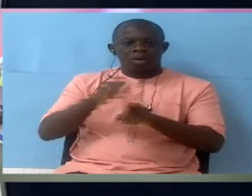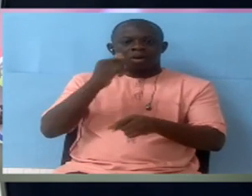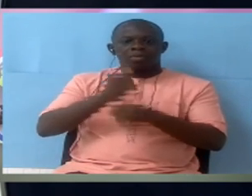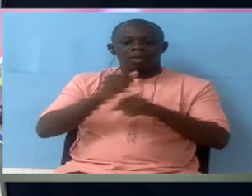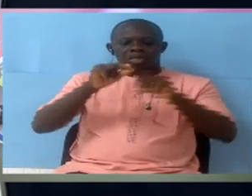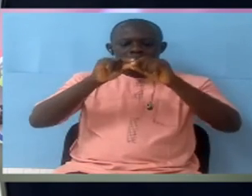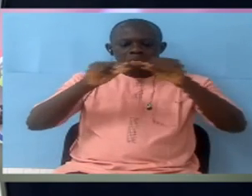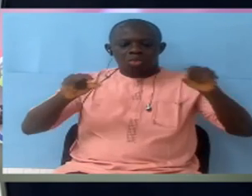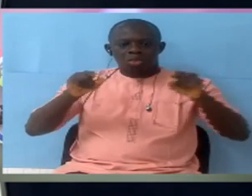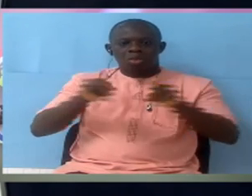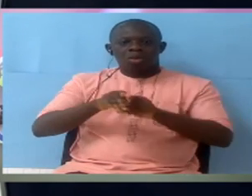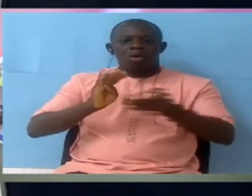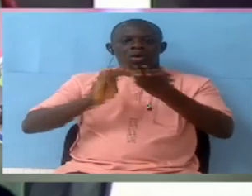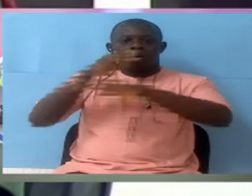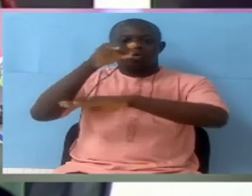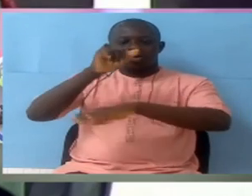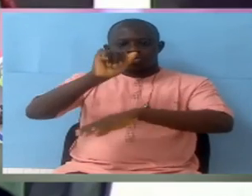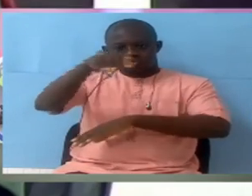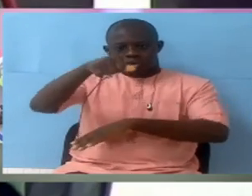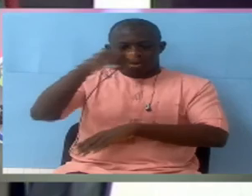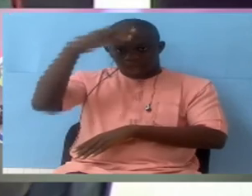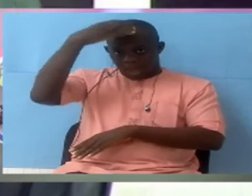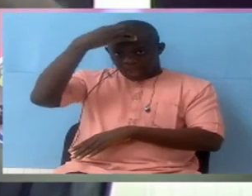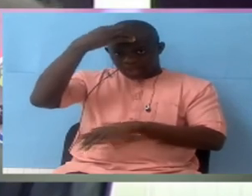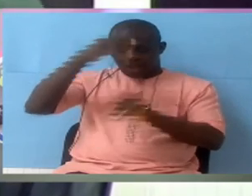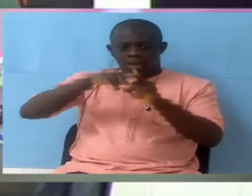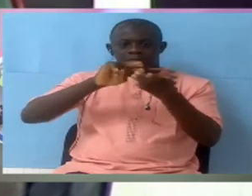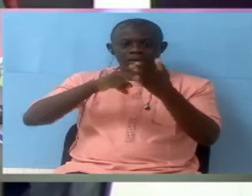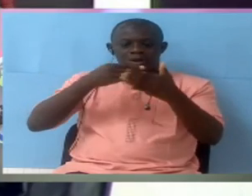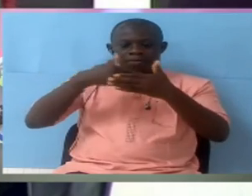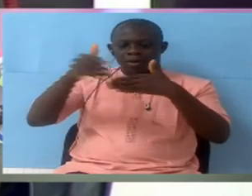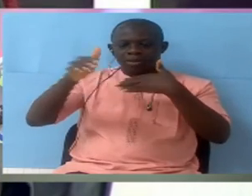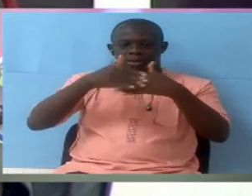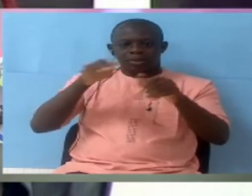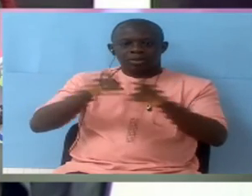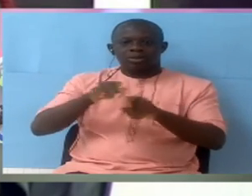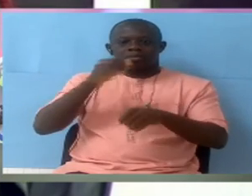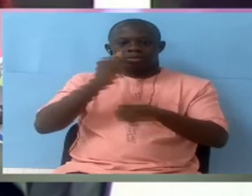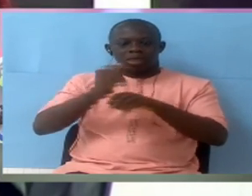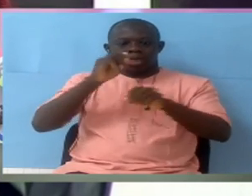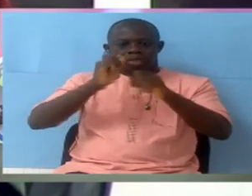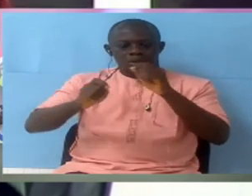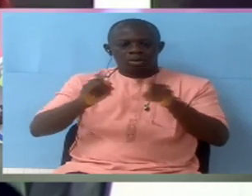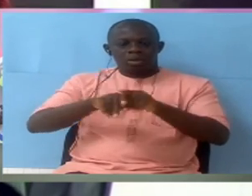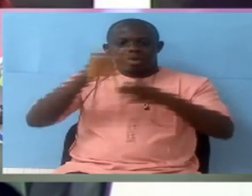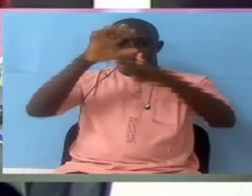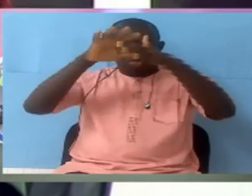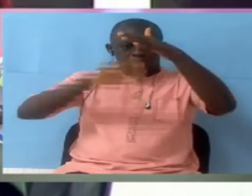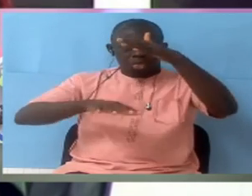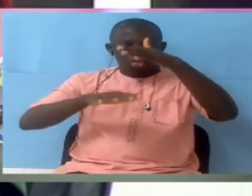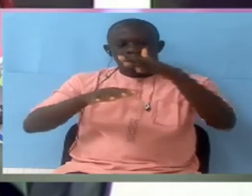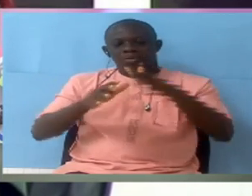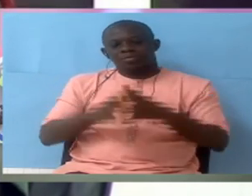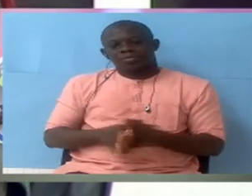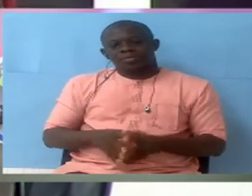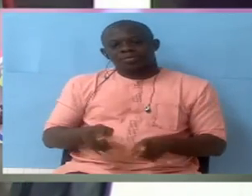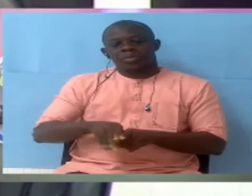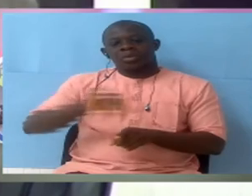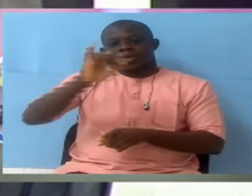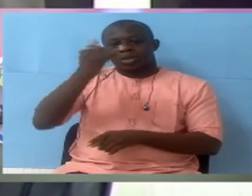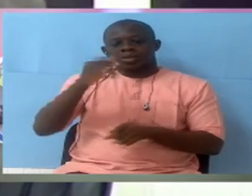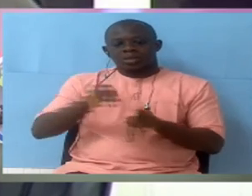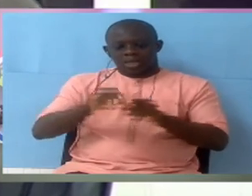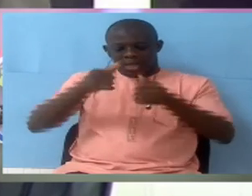melted. Waxon nga na biñ defé courant bobu mass la ko ci sa bopa. Mbusi nylon bobu dafa sey. Yes, part